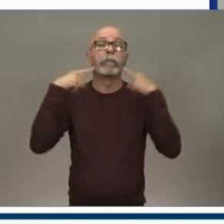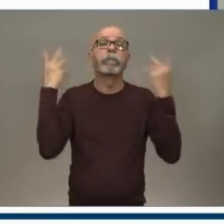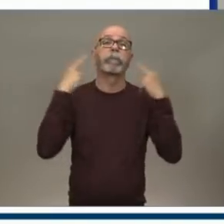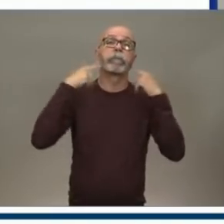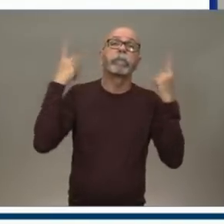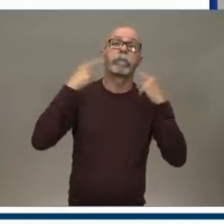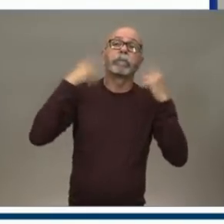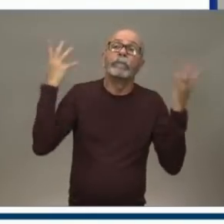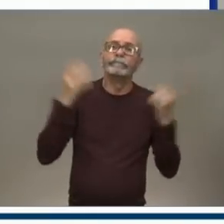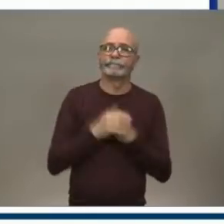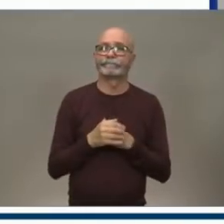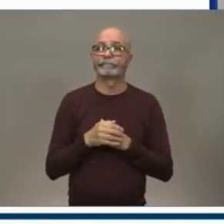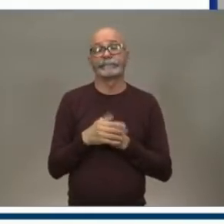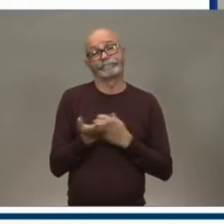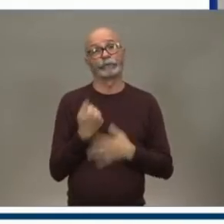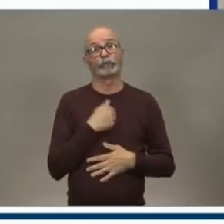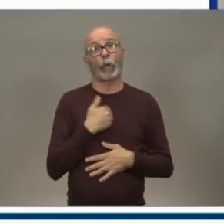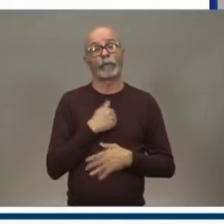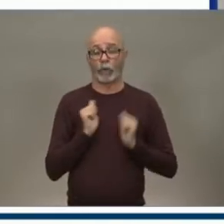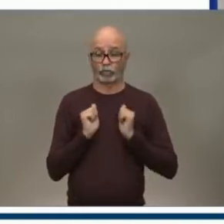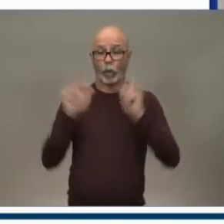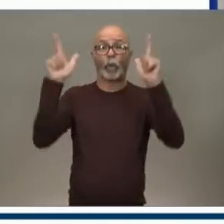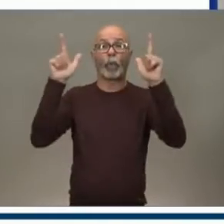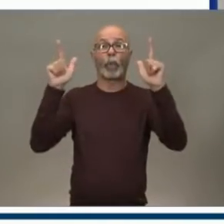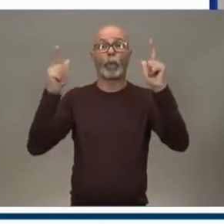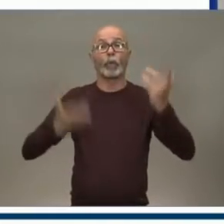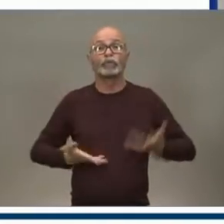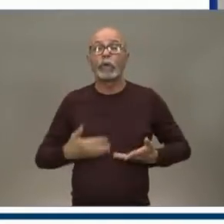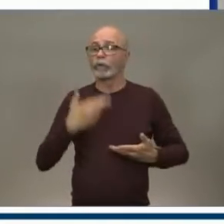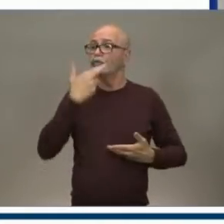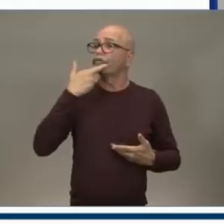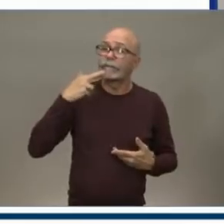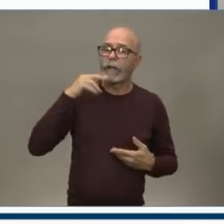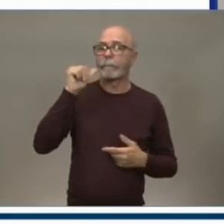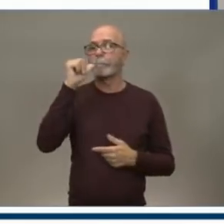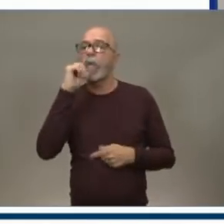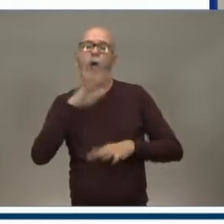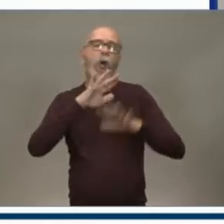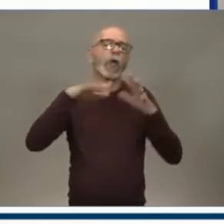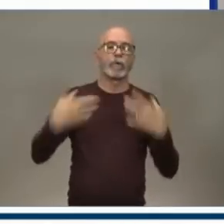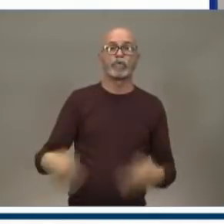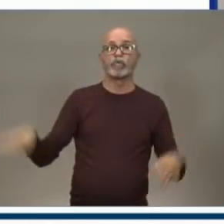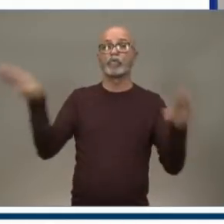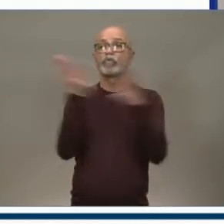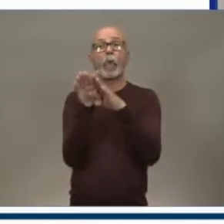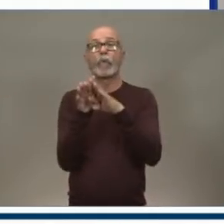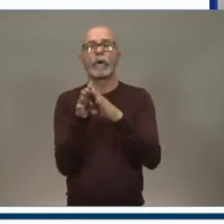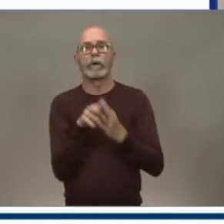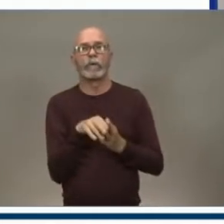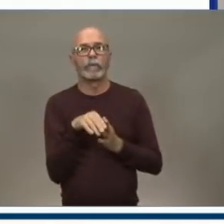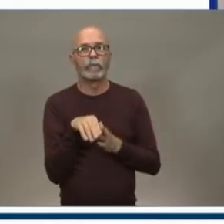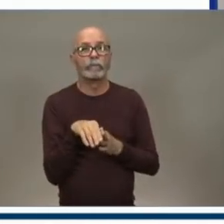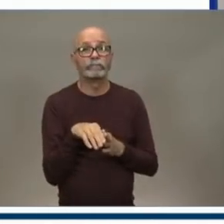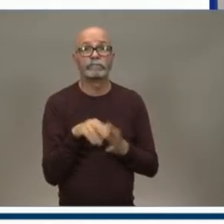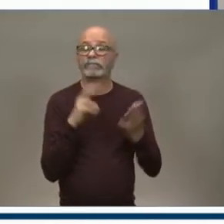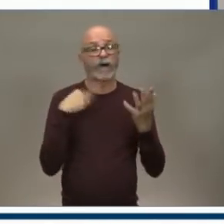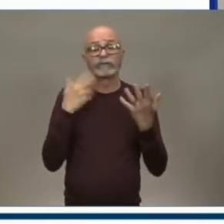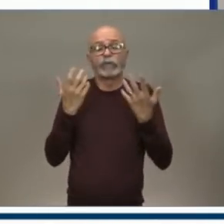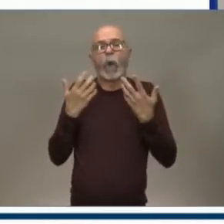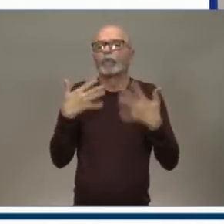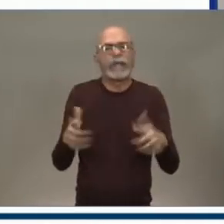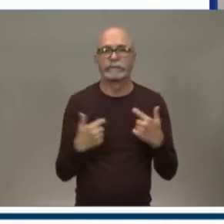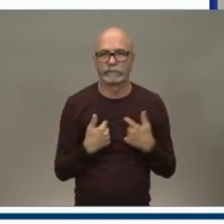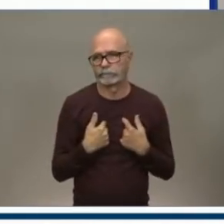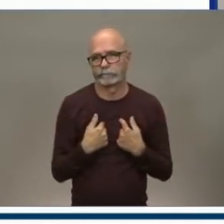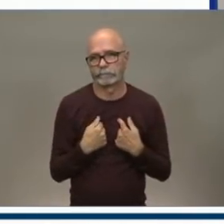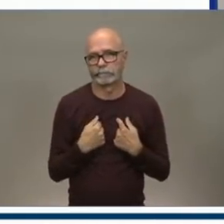down again. I don't want to do that, but I am not going to watch COVID overtake a community.